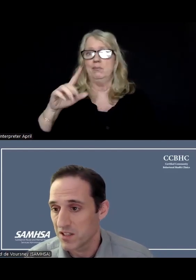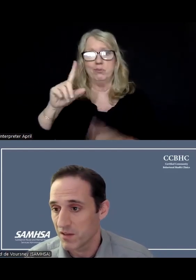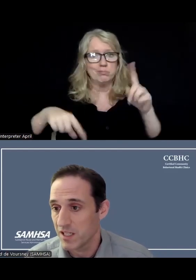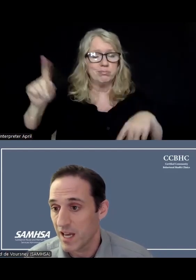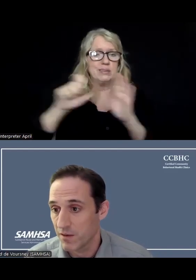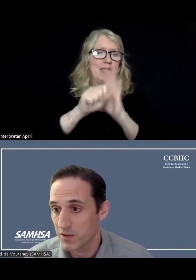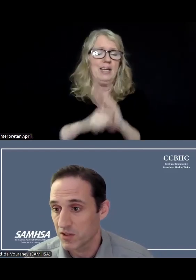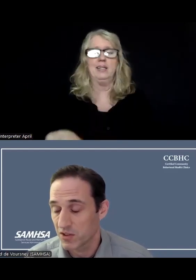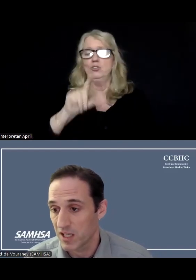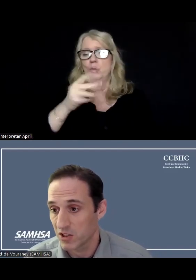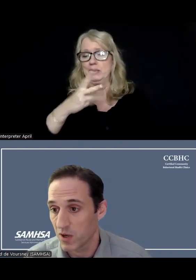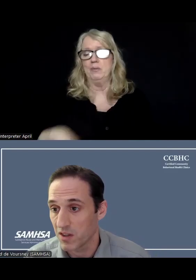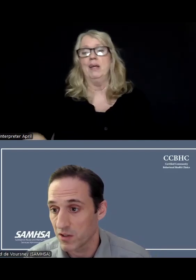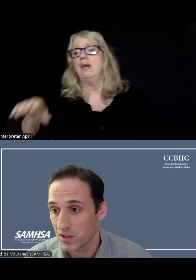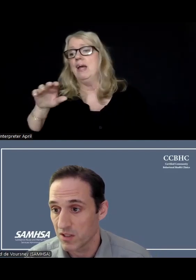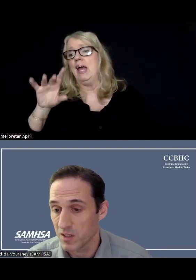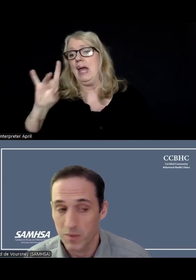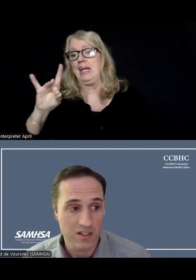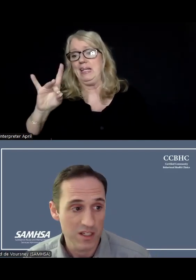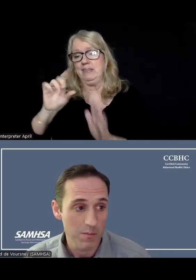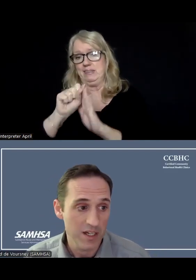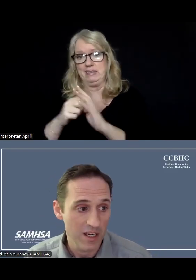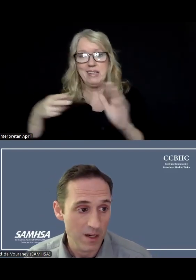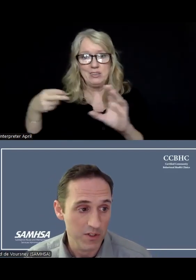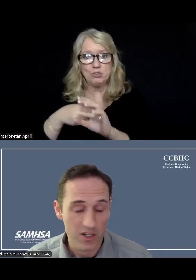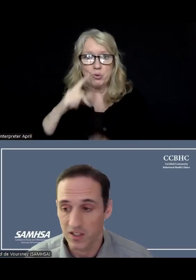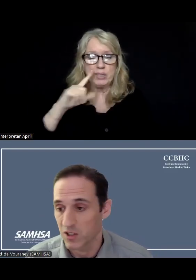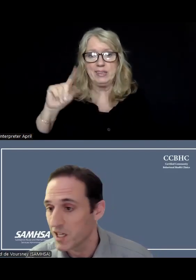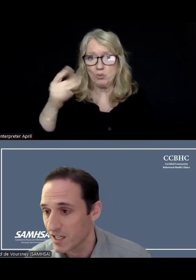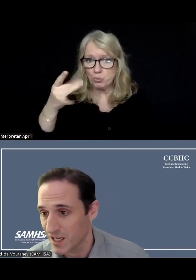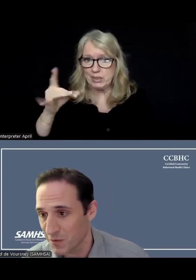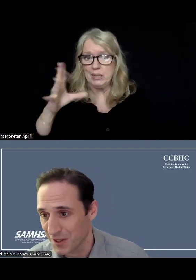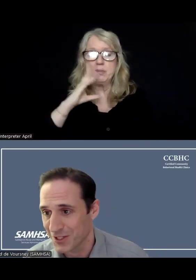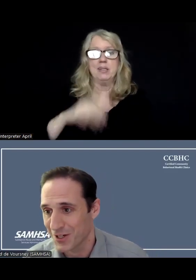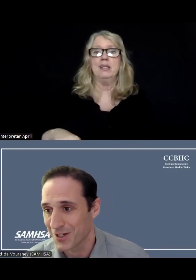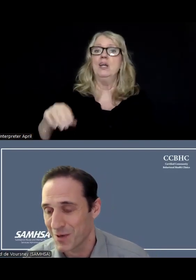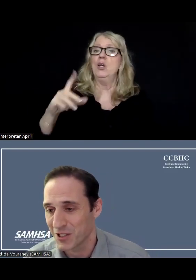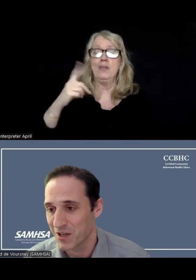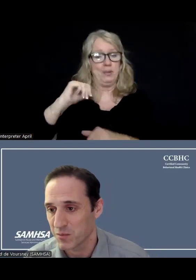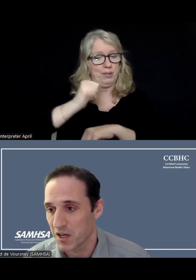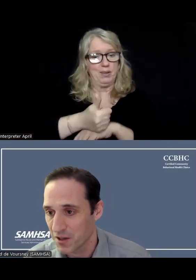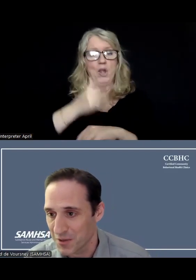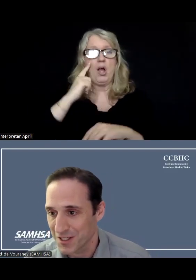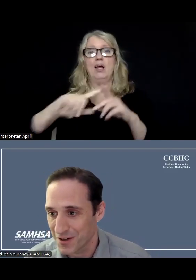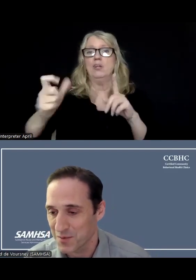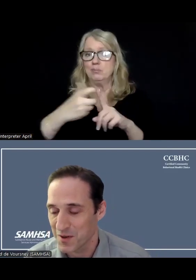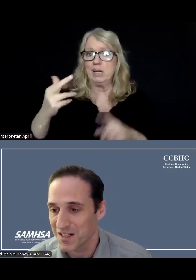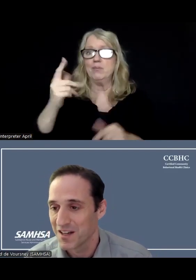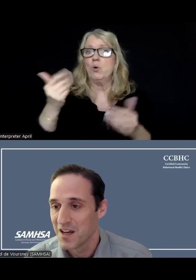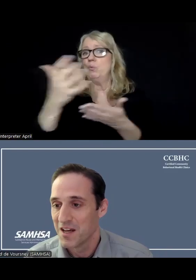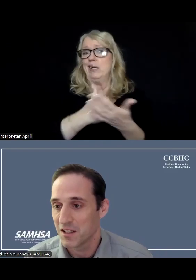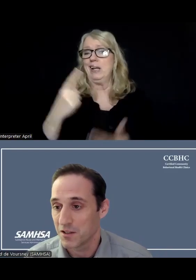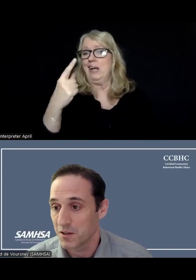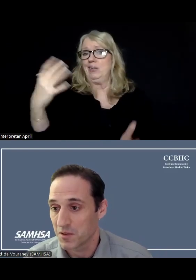And in 2017, 8 of those states joined the CCBHC Medicaid demonstration. In 2018, we launched our expansion grants. We got $100 million in